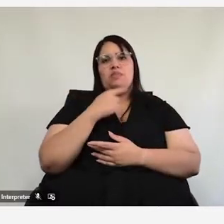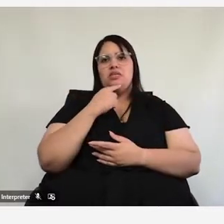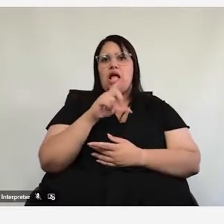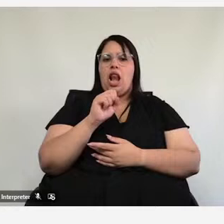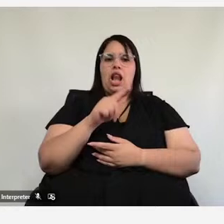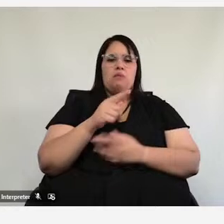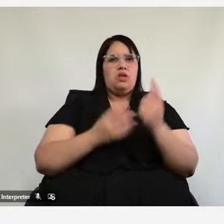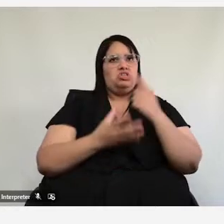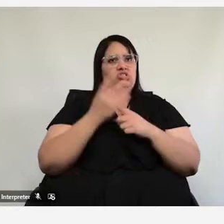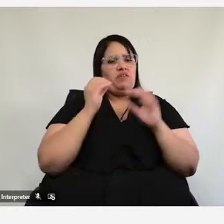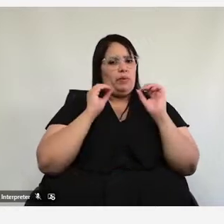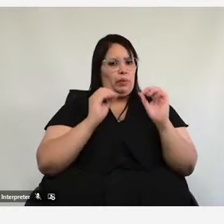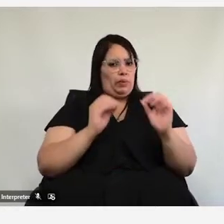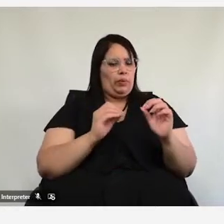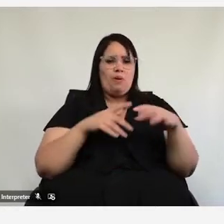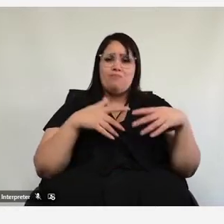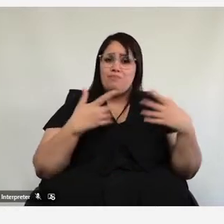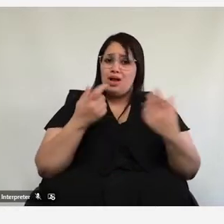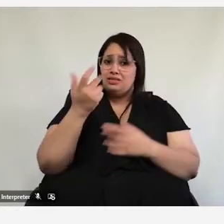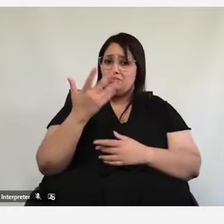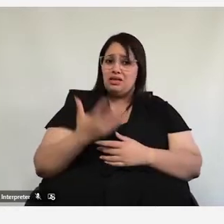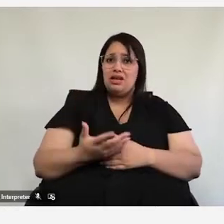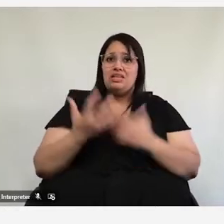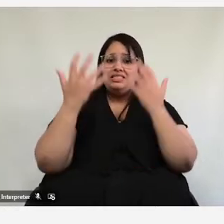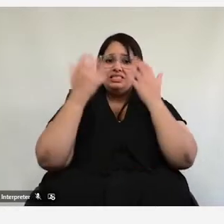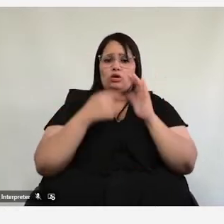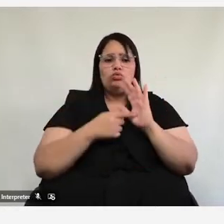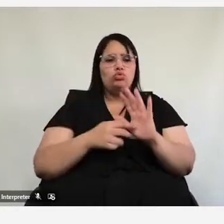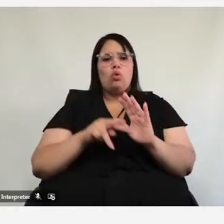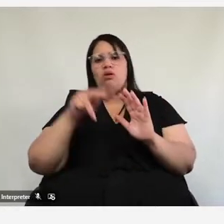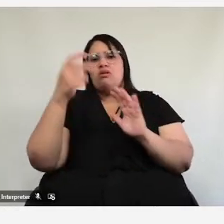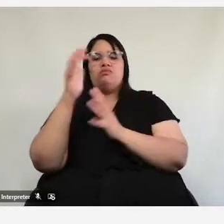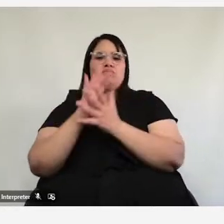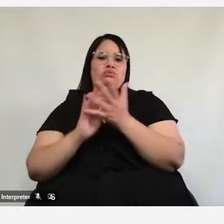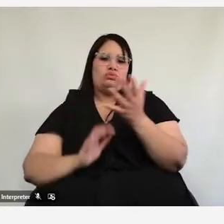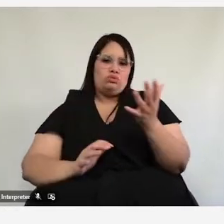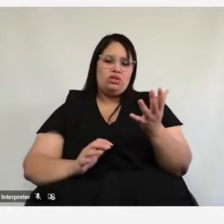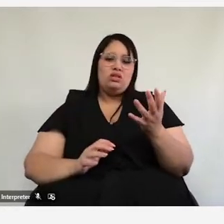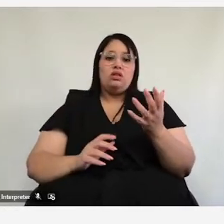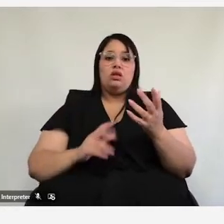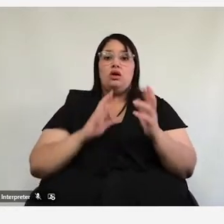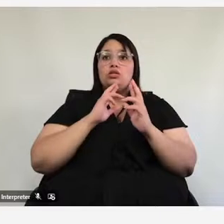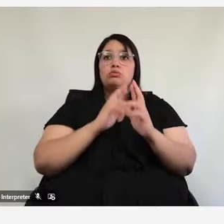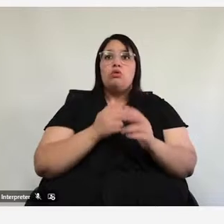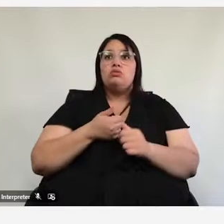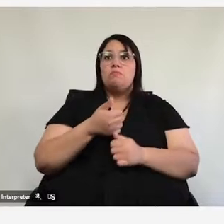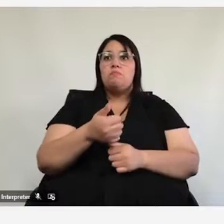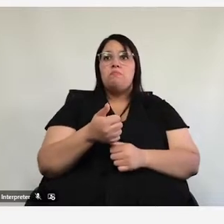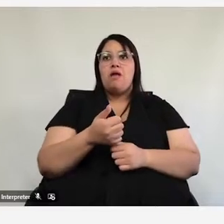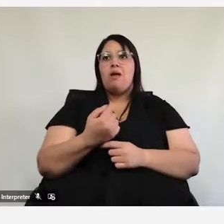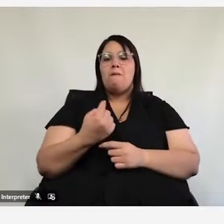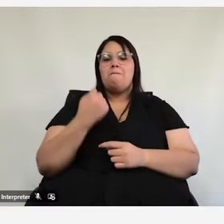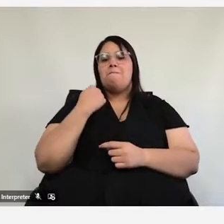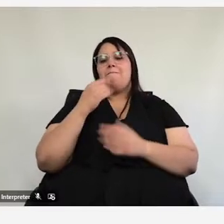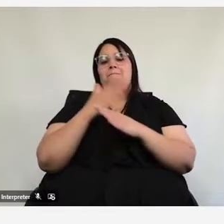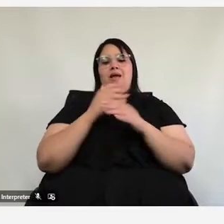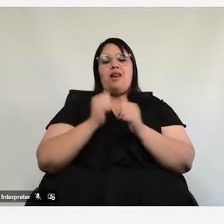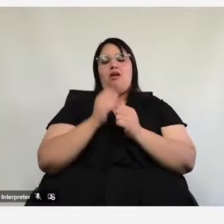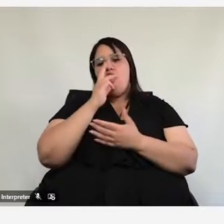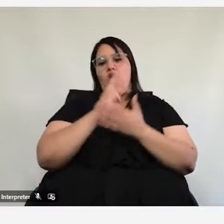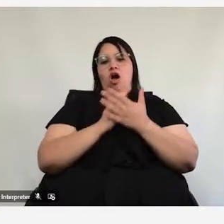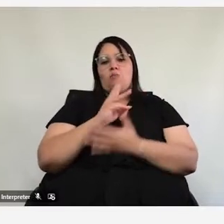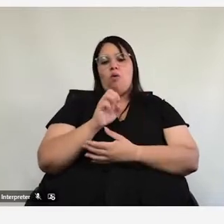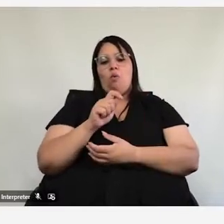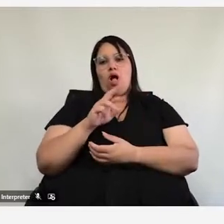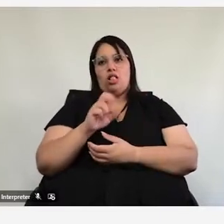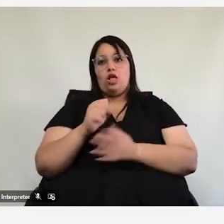achieving anything. Well, Speaker, the stats tell a very different story. A response to a recent question from my colleague, Honourable Walters,